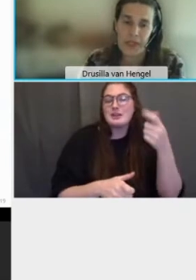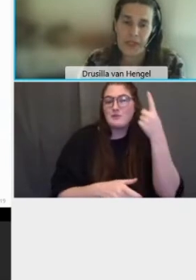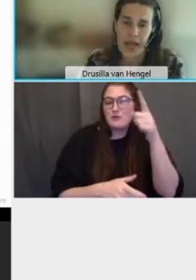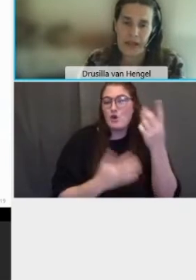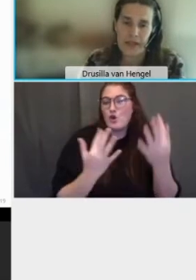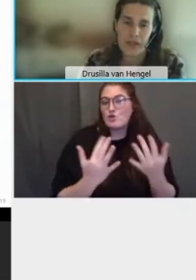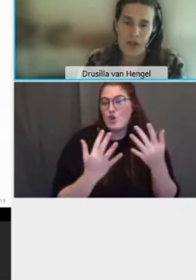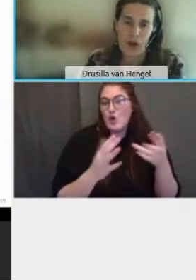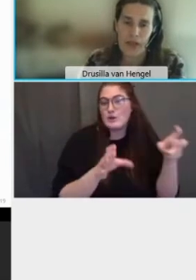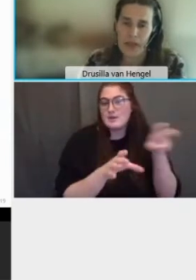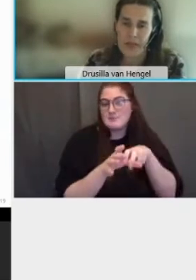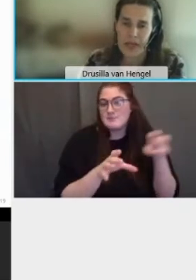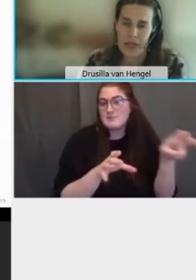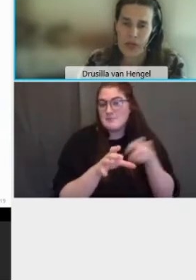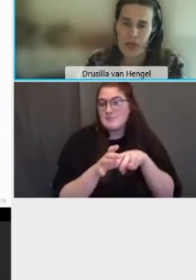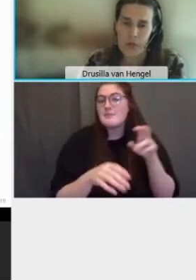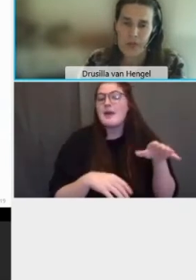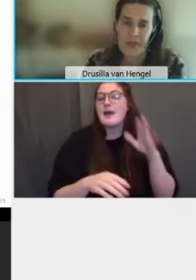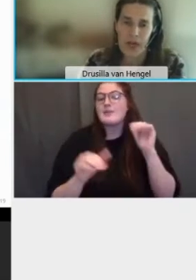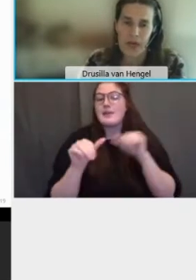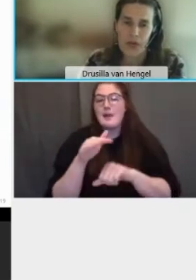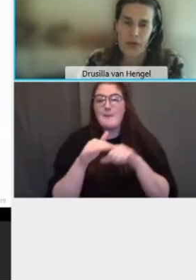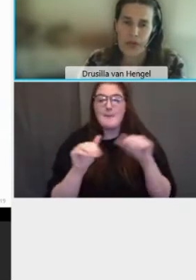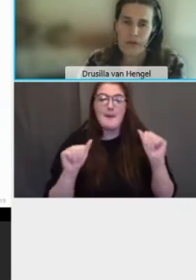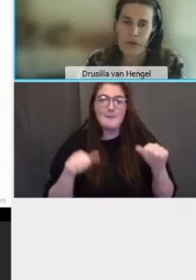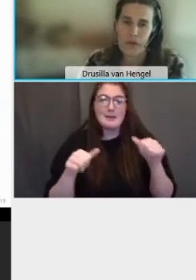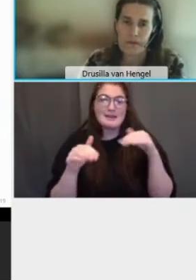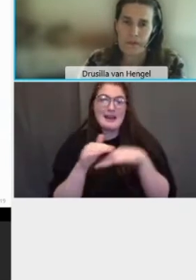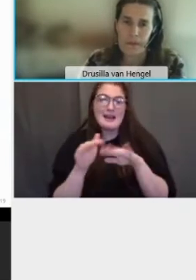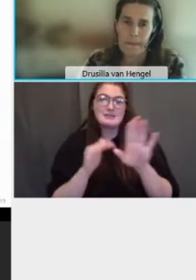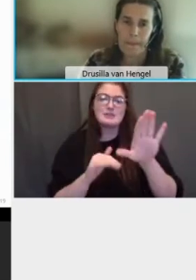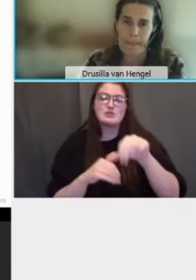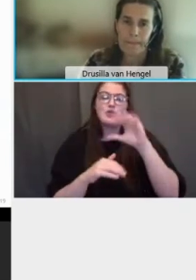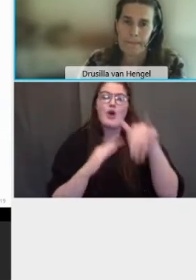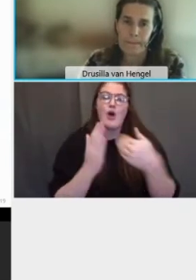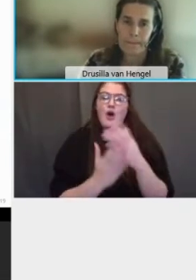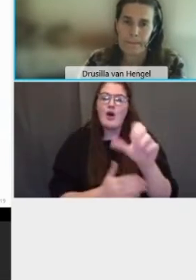the ability to access all eliminated turning movements on alternative routes.